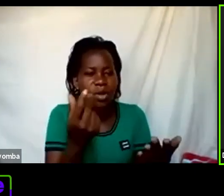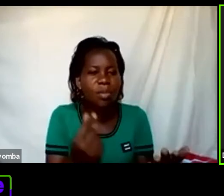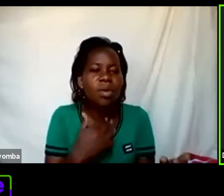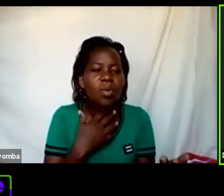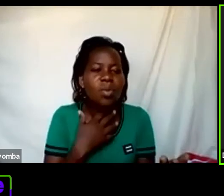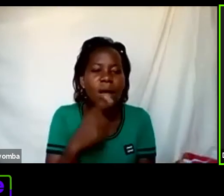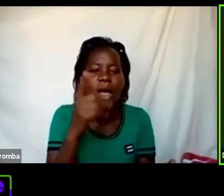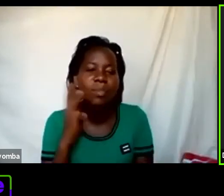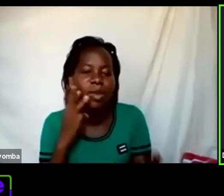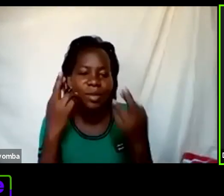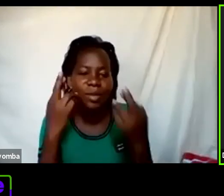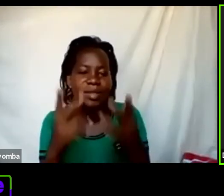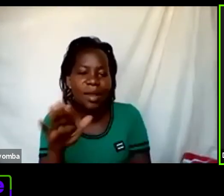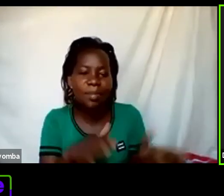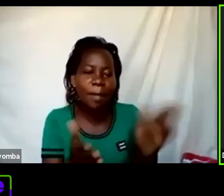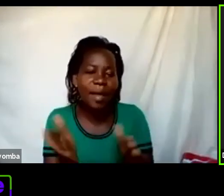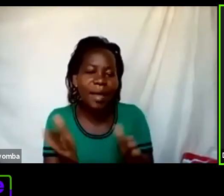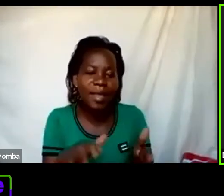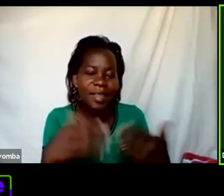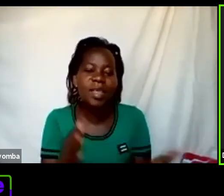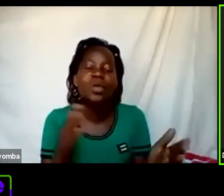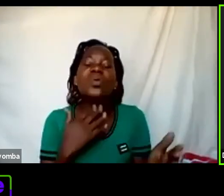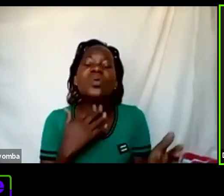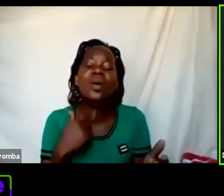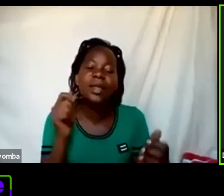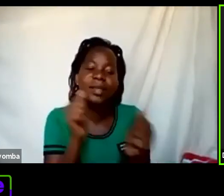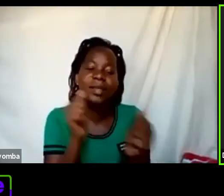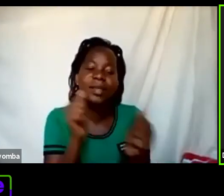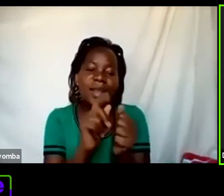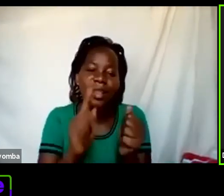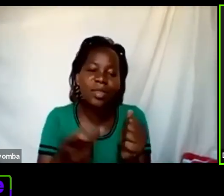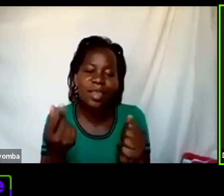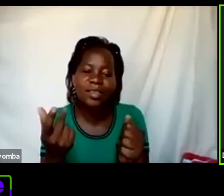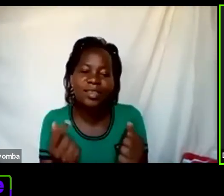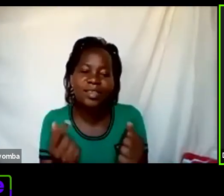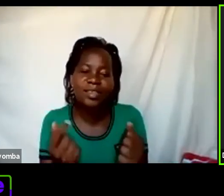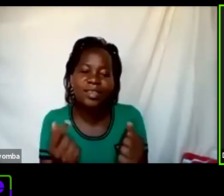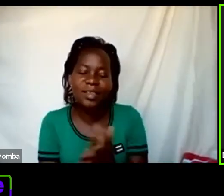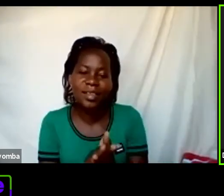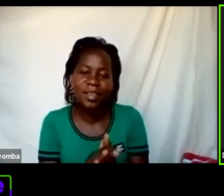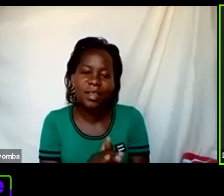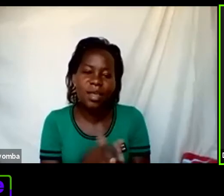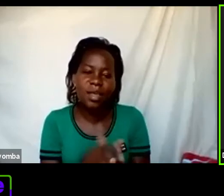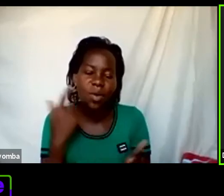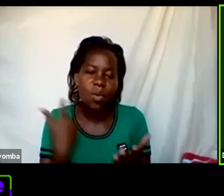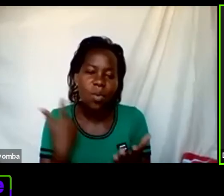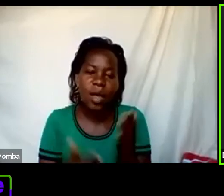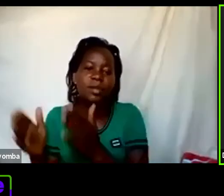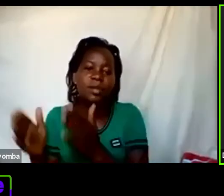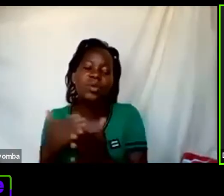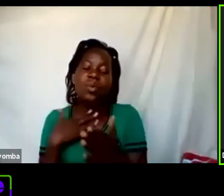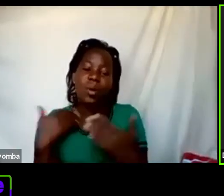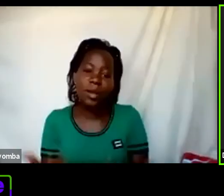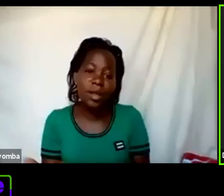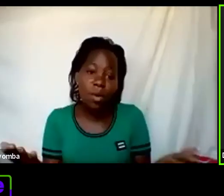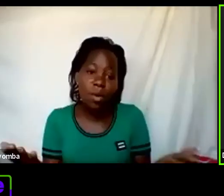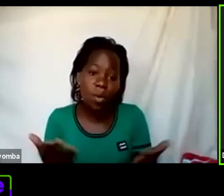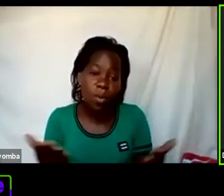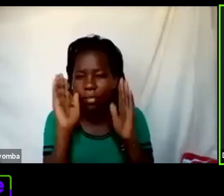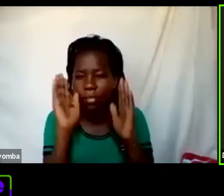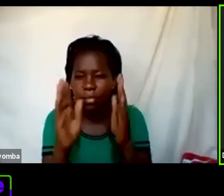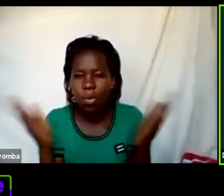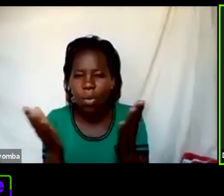start marketing? Do you want 10,000 shillings? What funds do you need? What do you need them for? Where have you looked? So